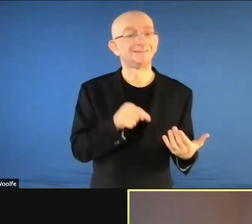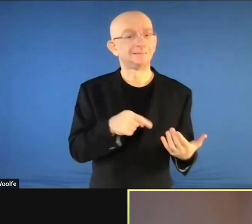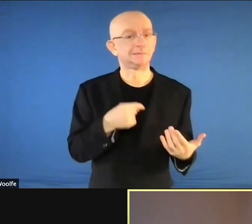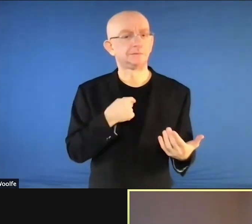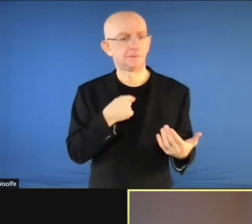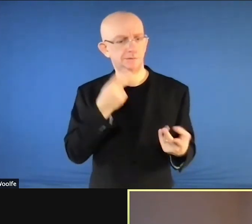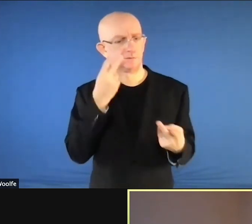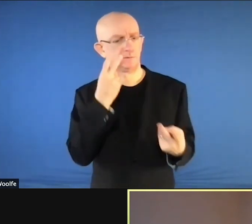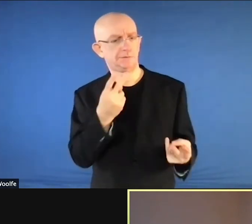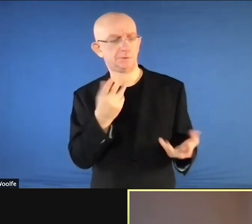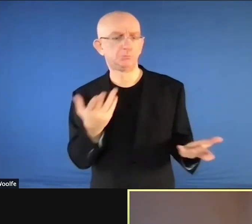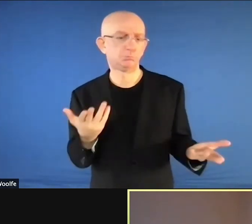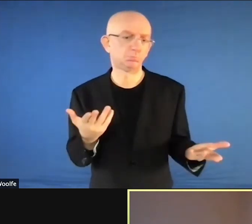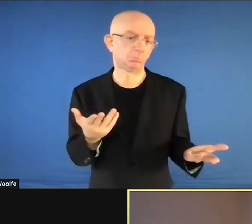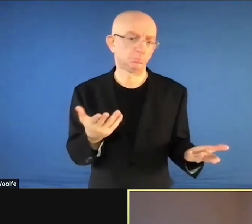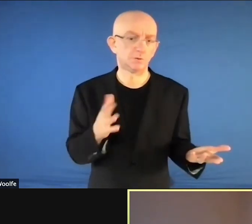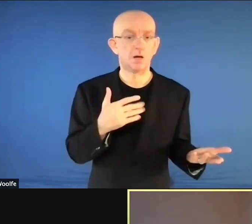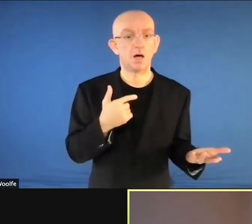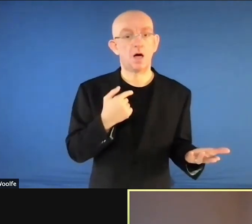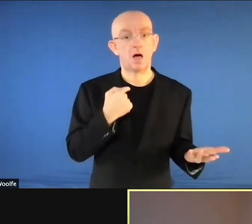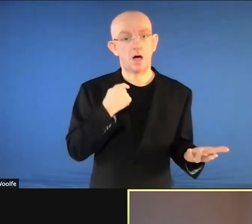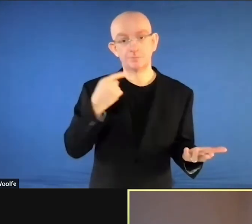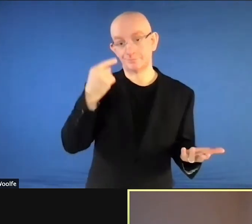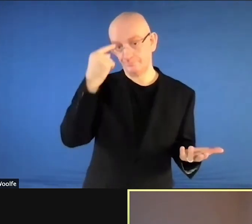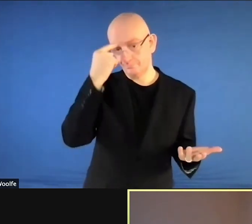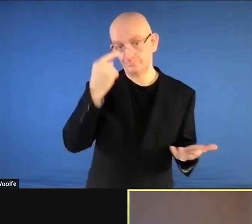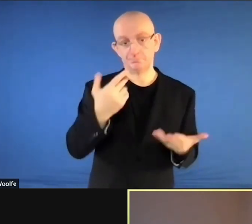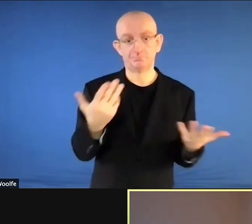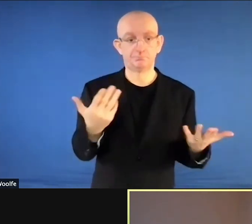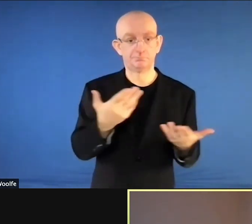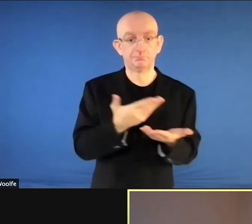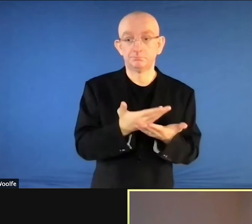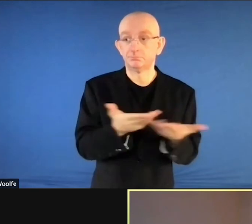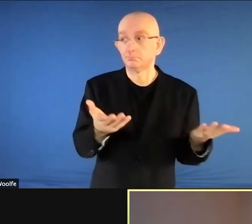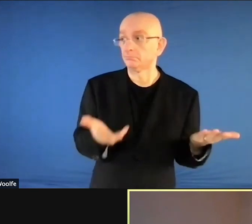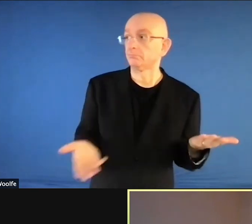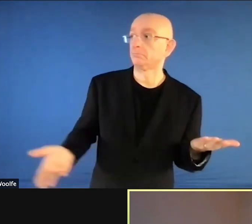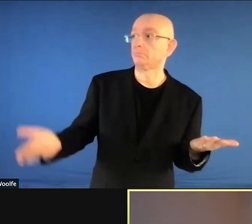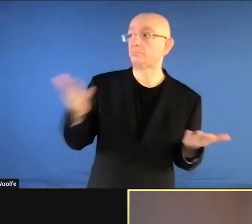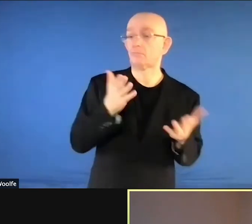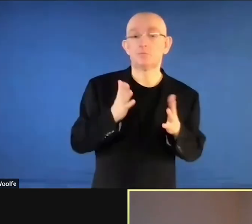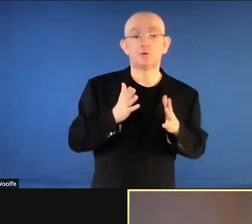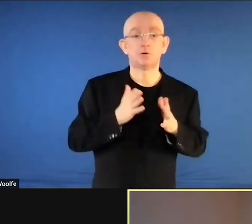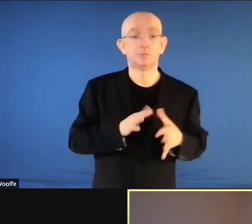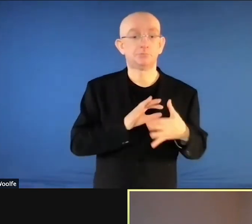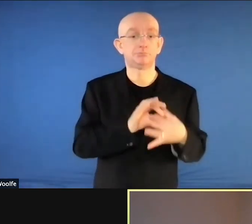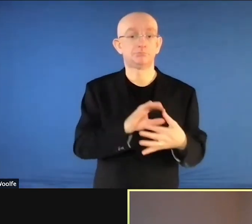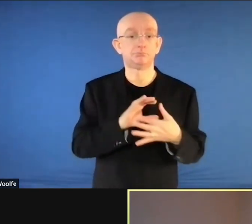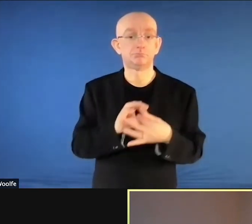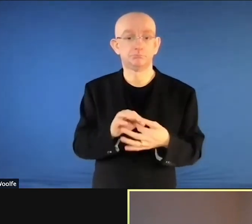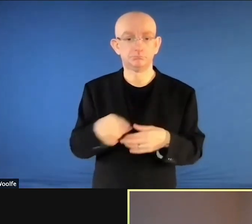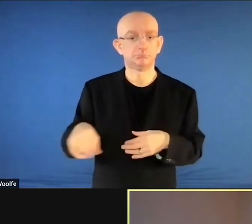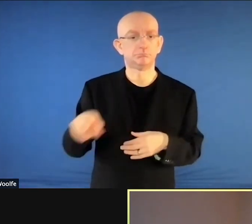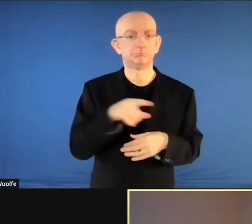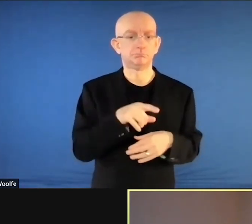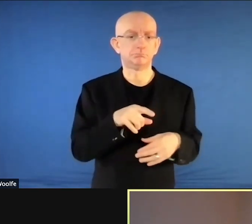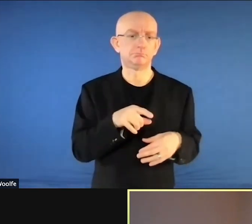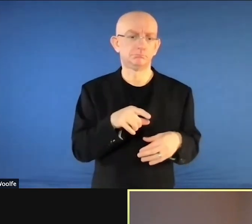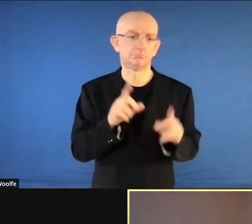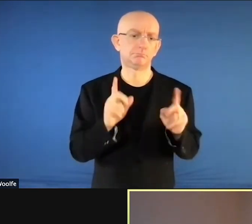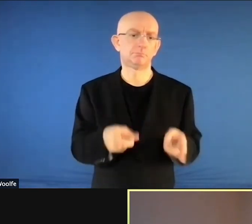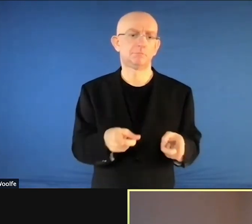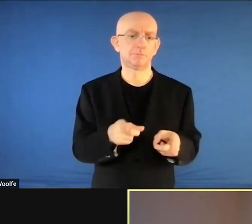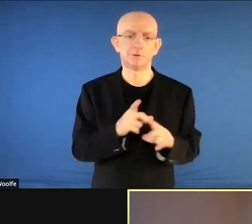would apply protection principles. Now, I think there is a very close link between